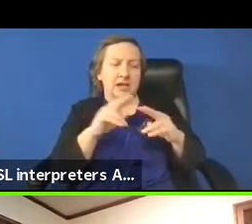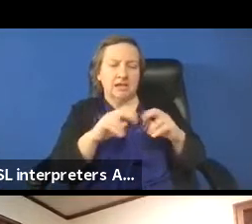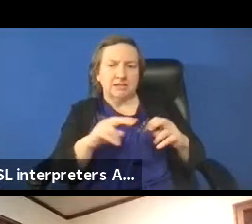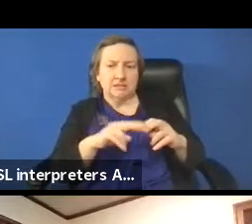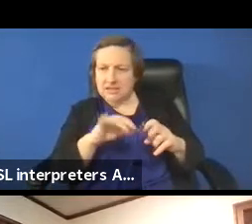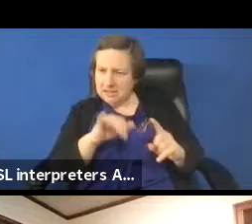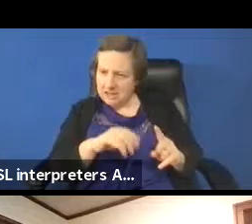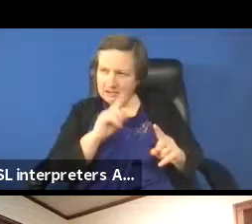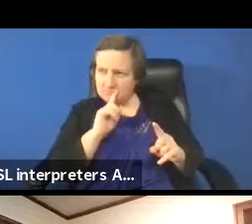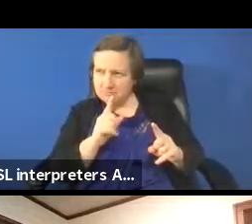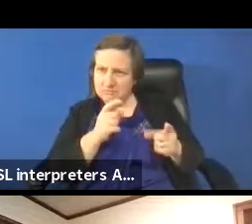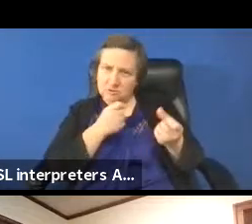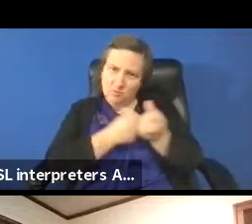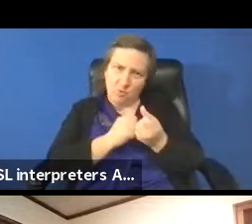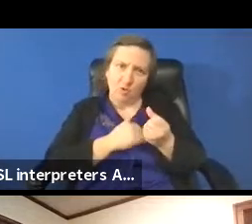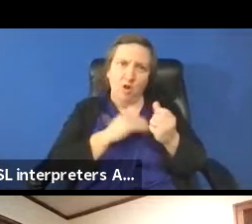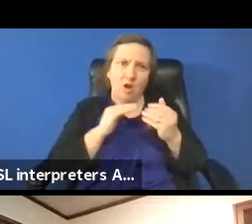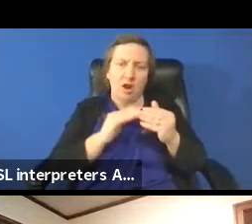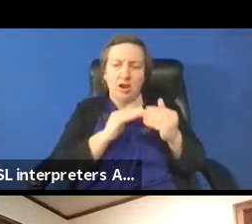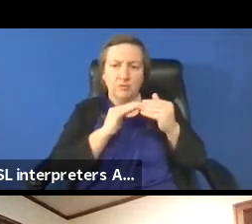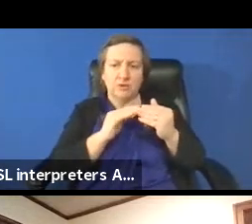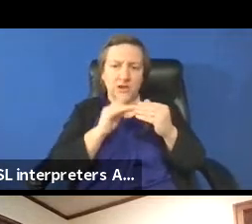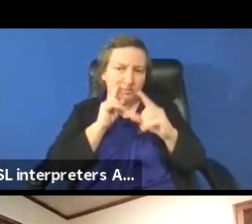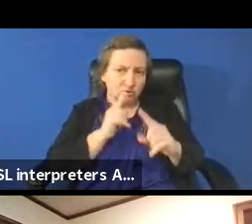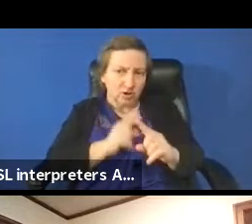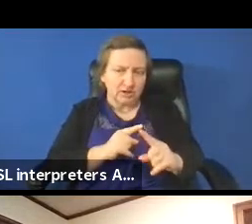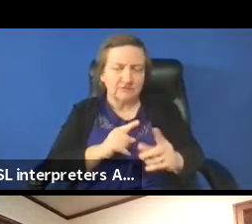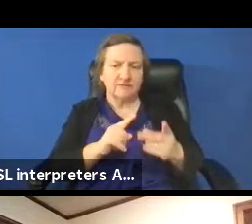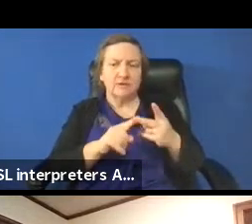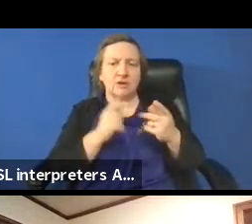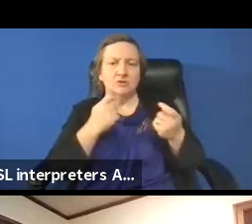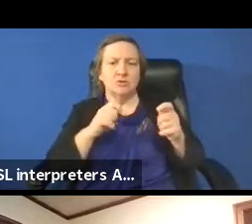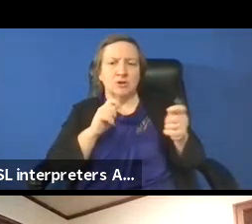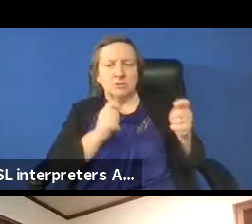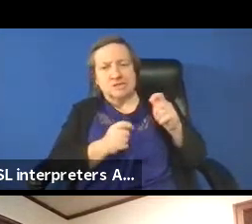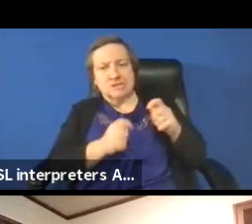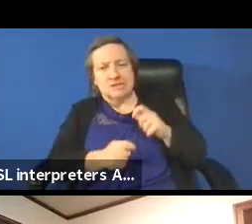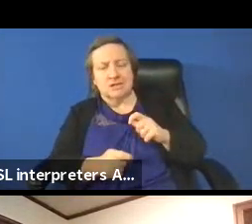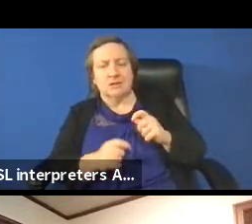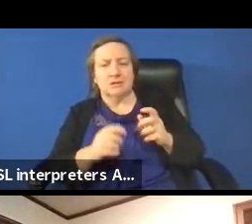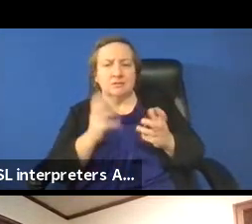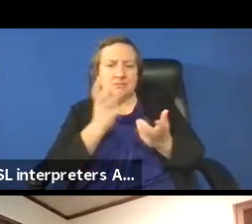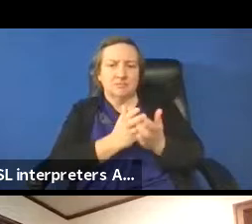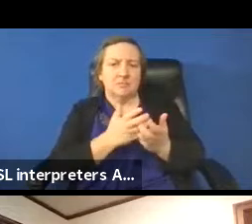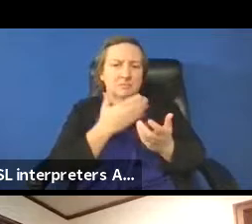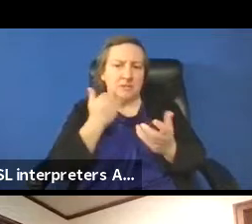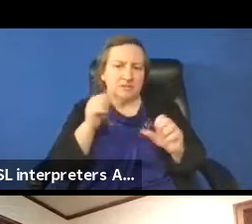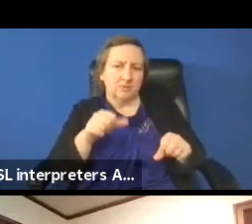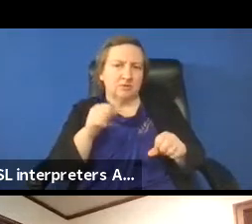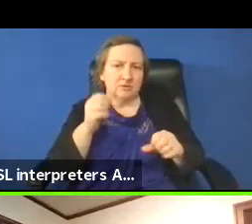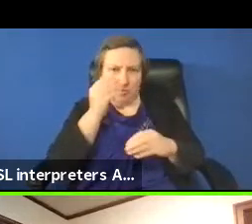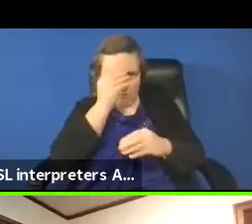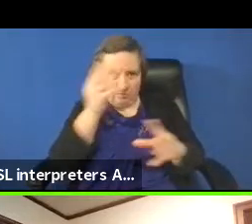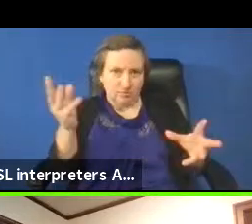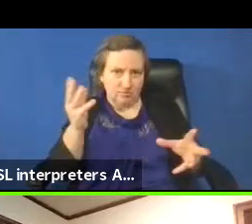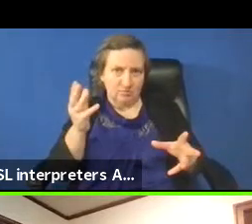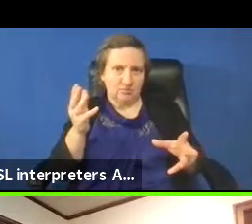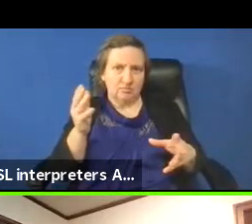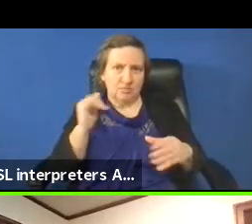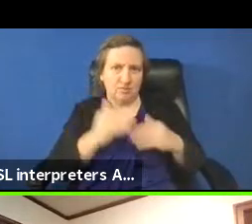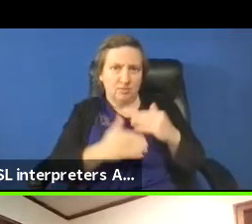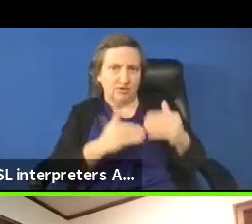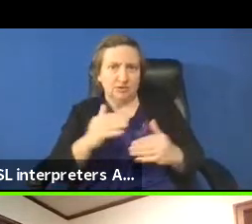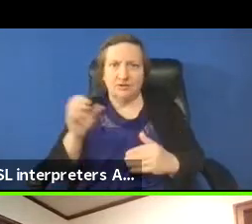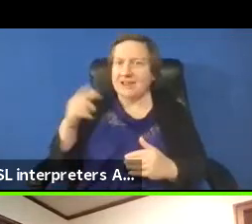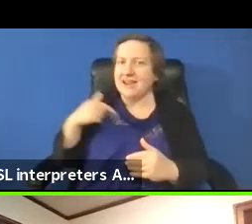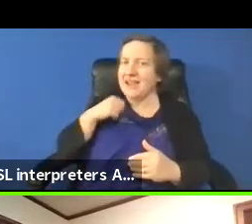it support our equity objectives, and tried to refine them so that they did as best as possible. So just for your information. Okay, perfect. I